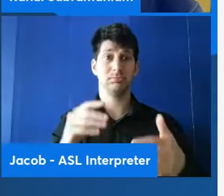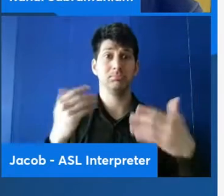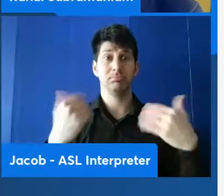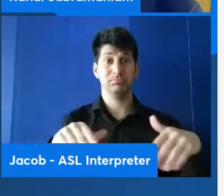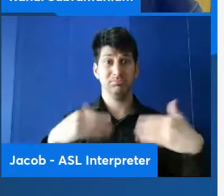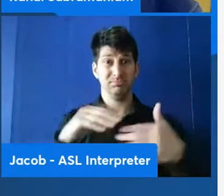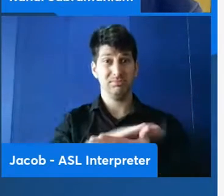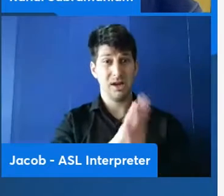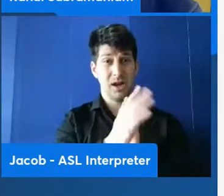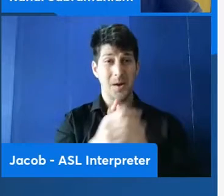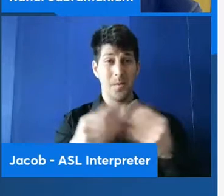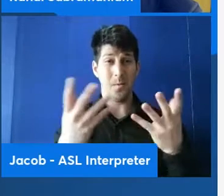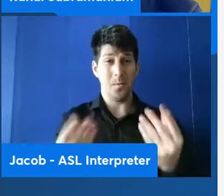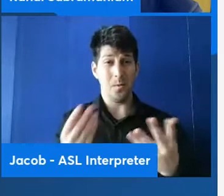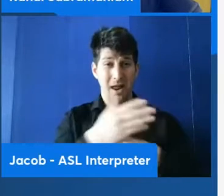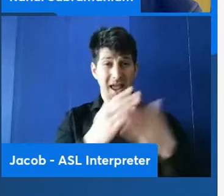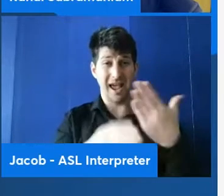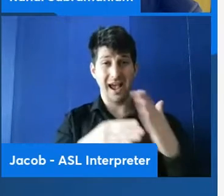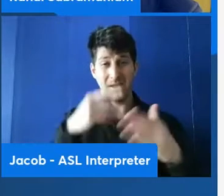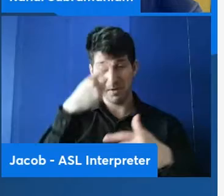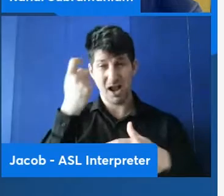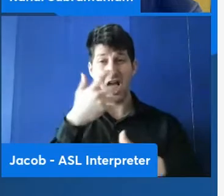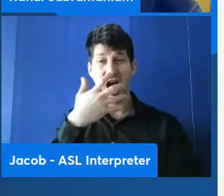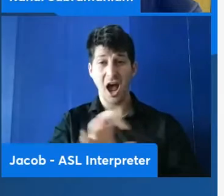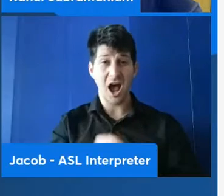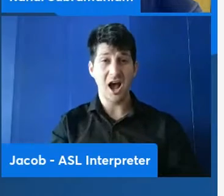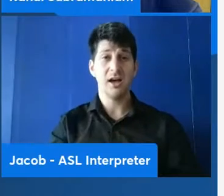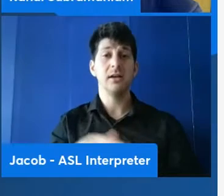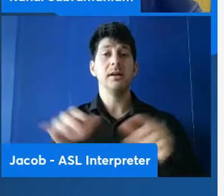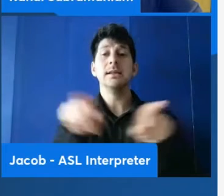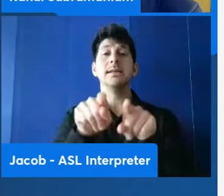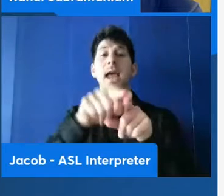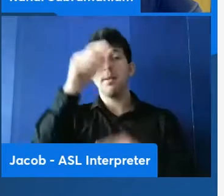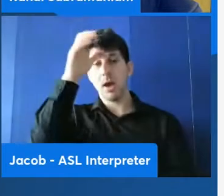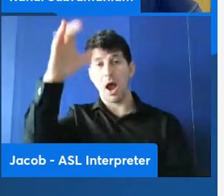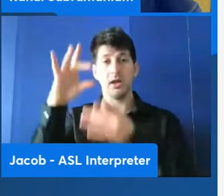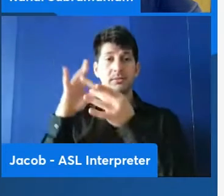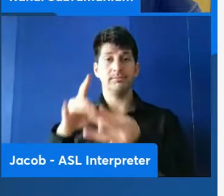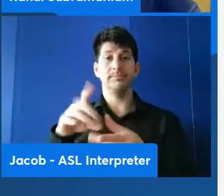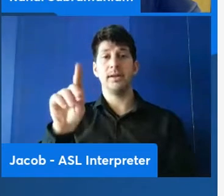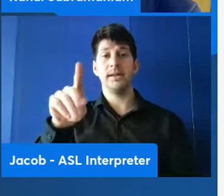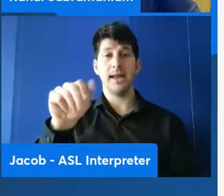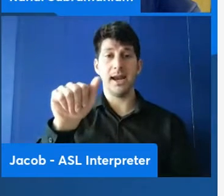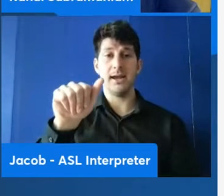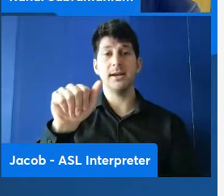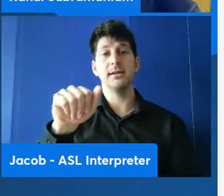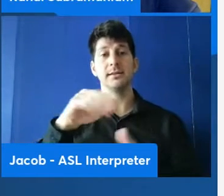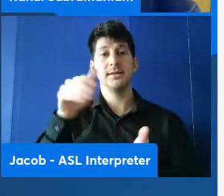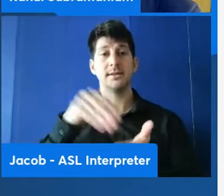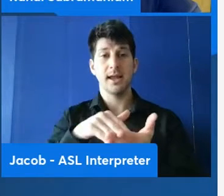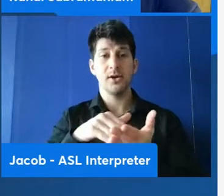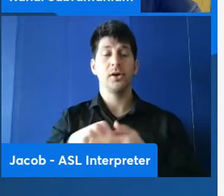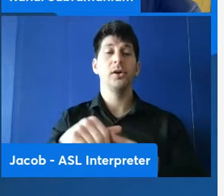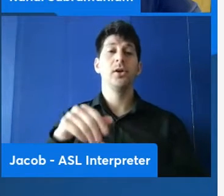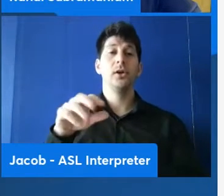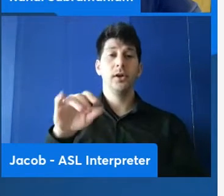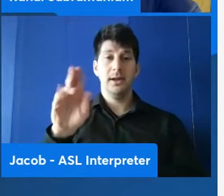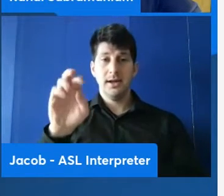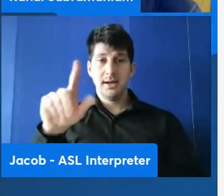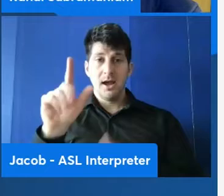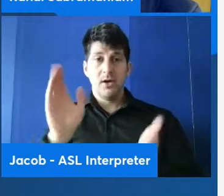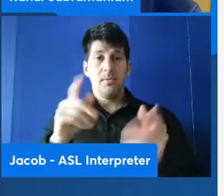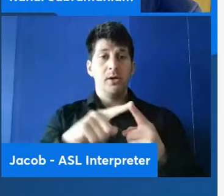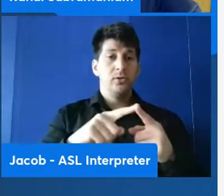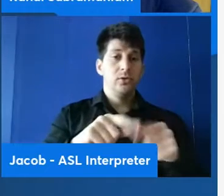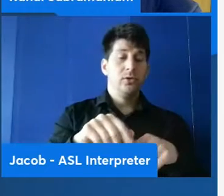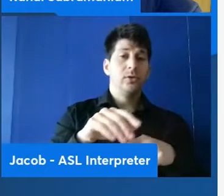imagine it's the same in a data center for Intel versus ARM-based things. Just by design,